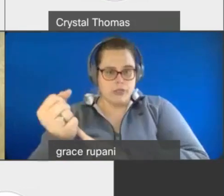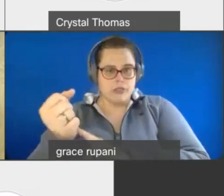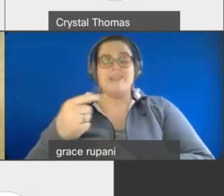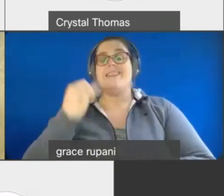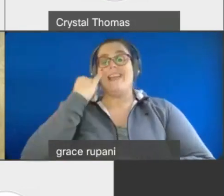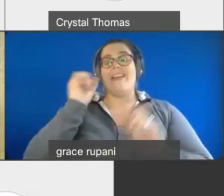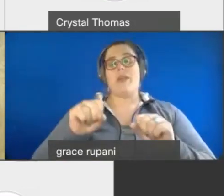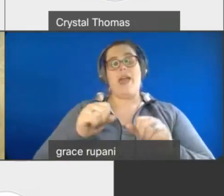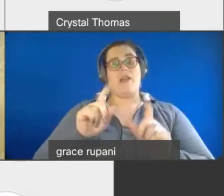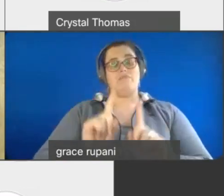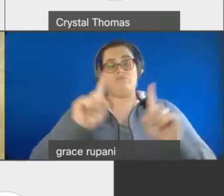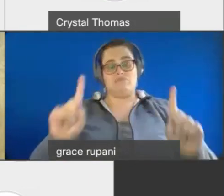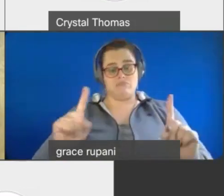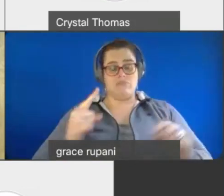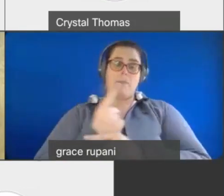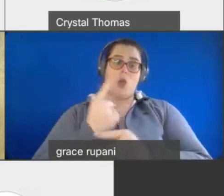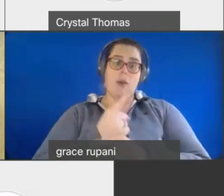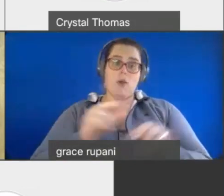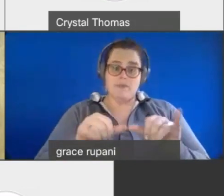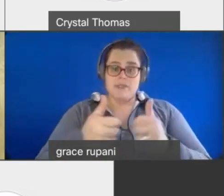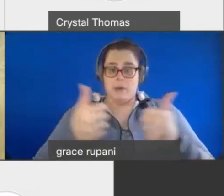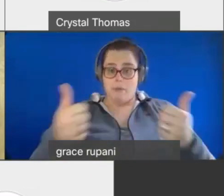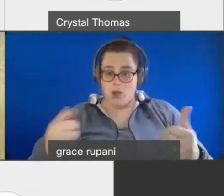spacing, proper staffing, all those sorts of